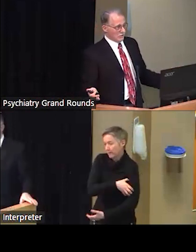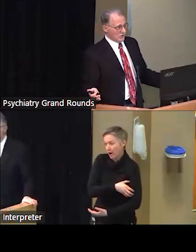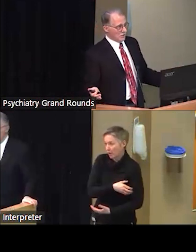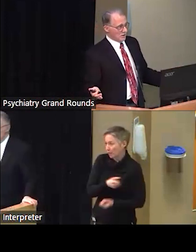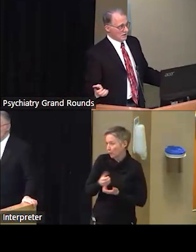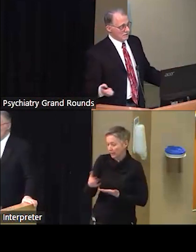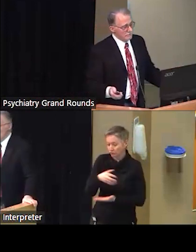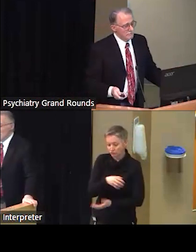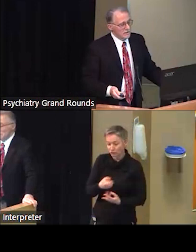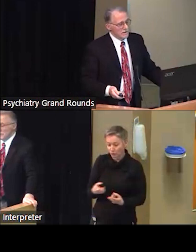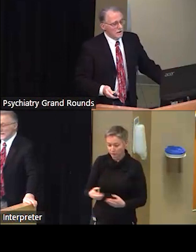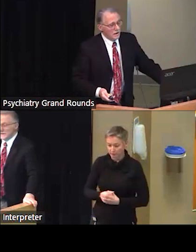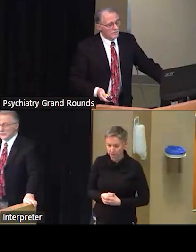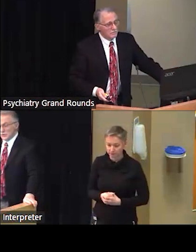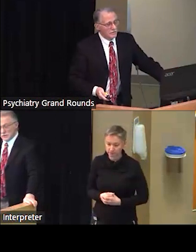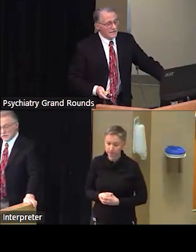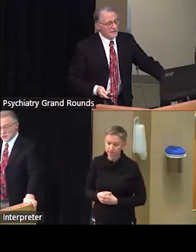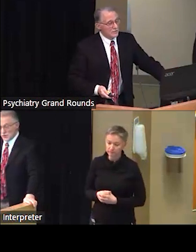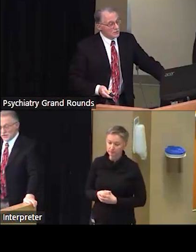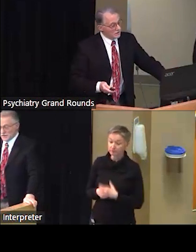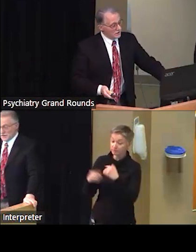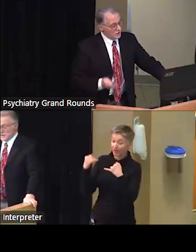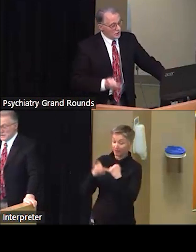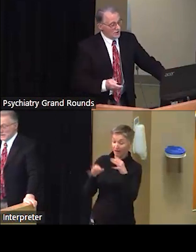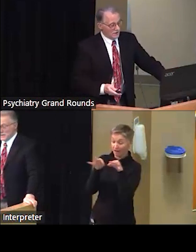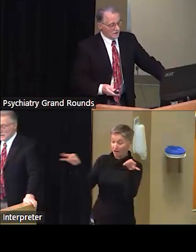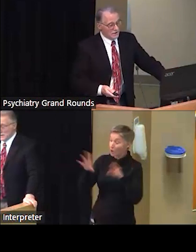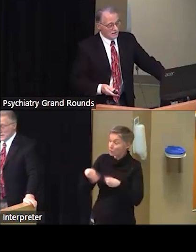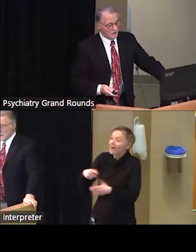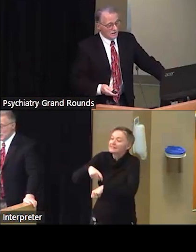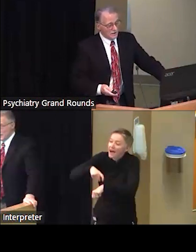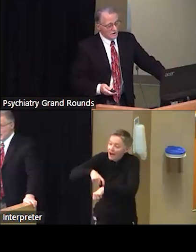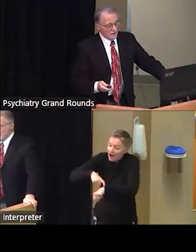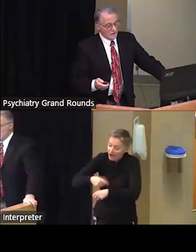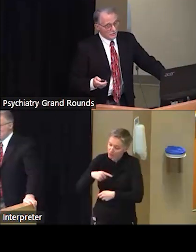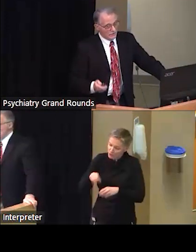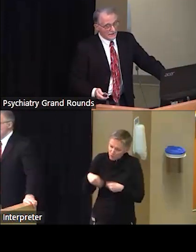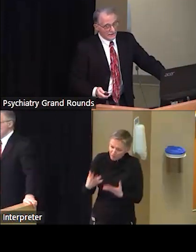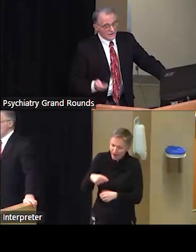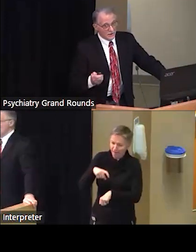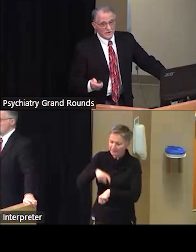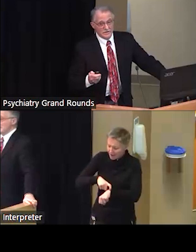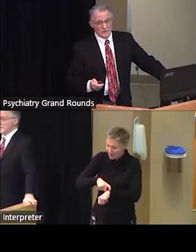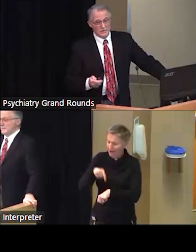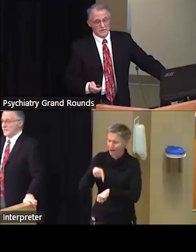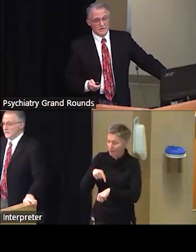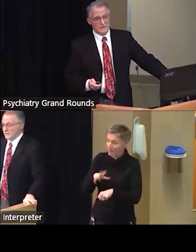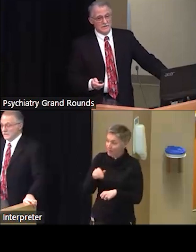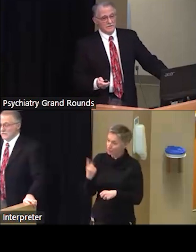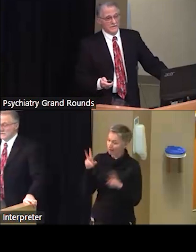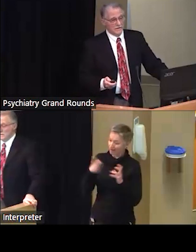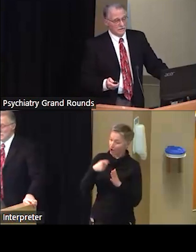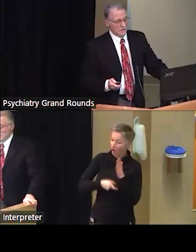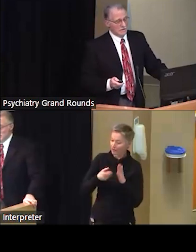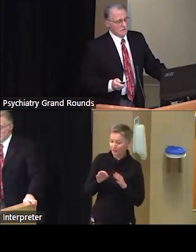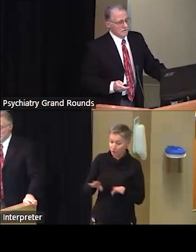our resource. Provide time to do this. It needs to be provided as a cost of doing business is the